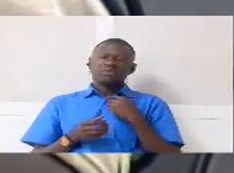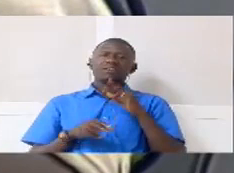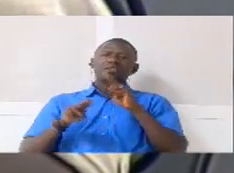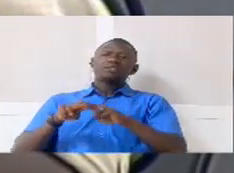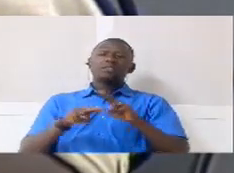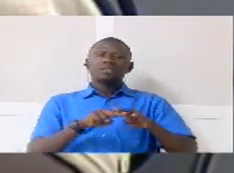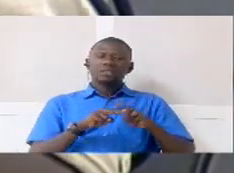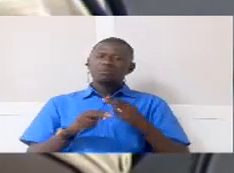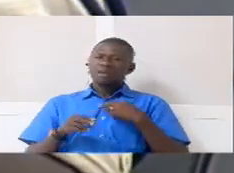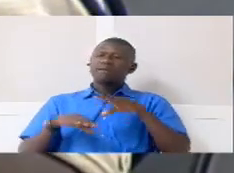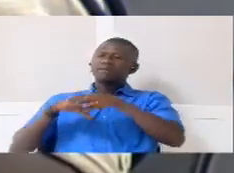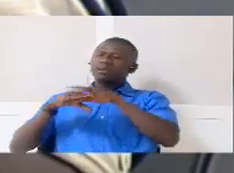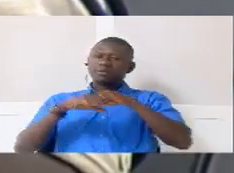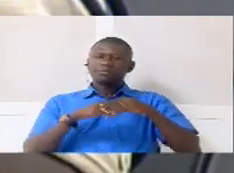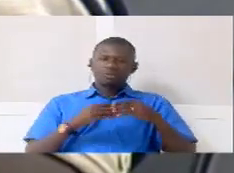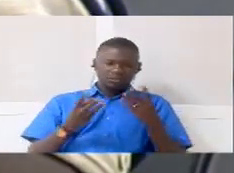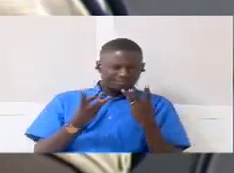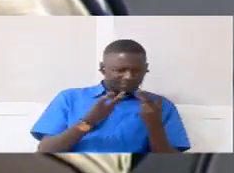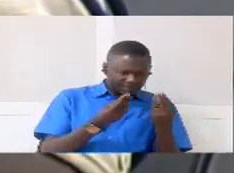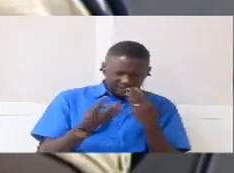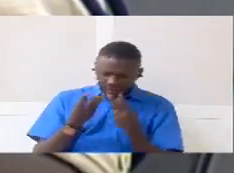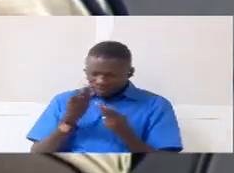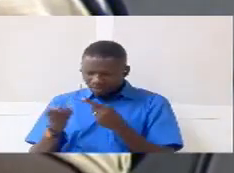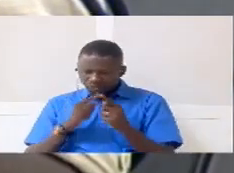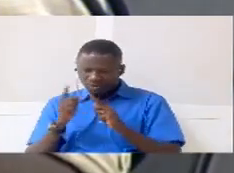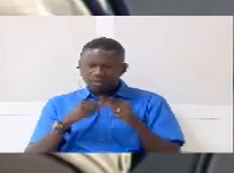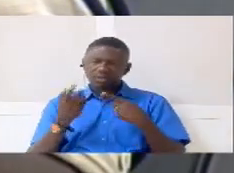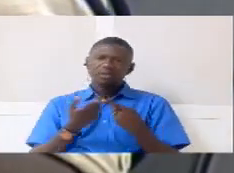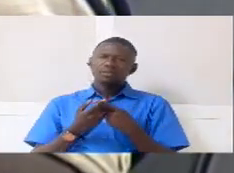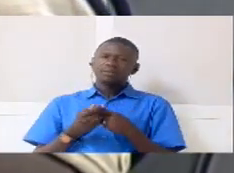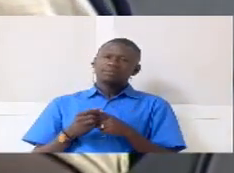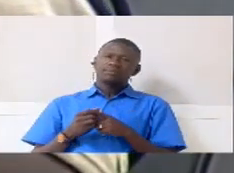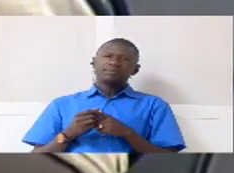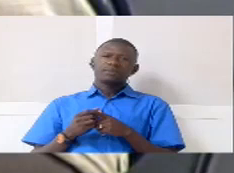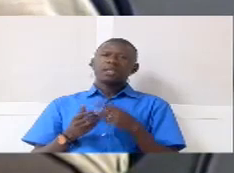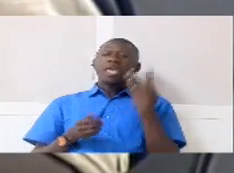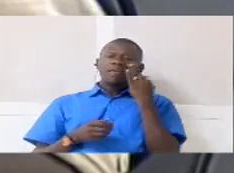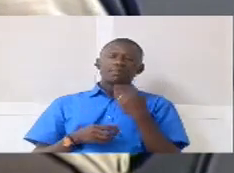Because when I sit with my counterparts and we discuss our statistics,